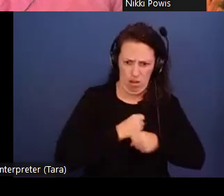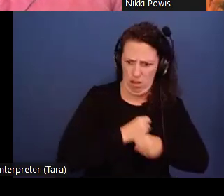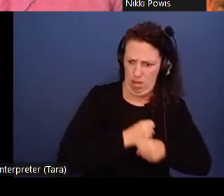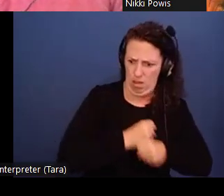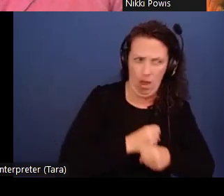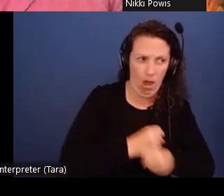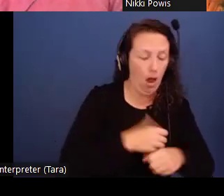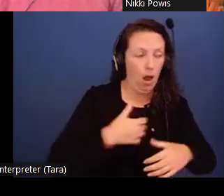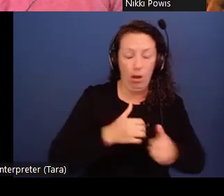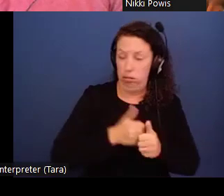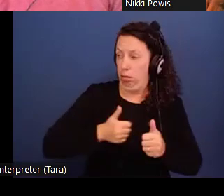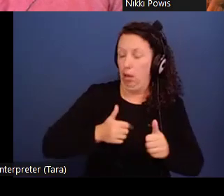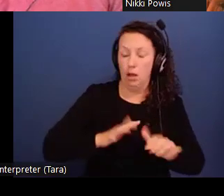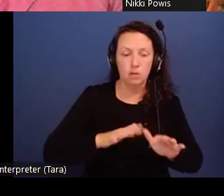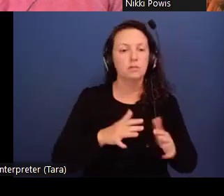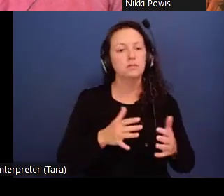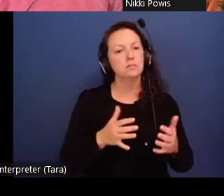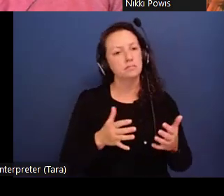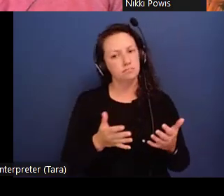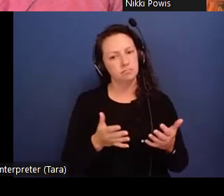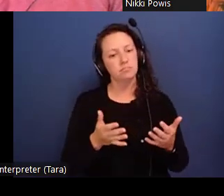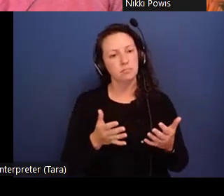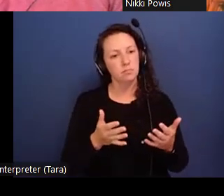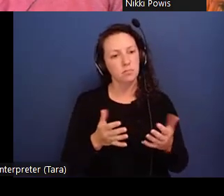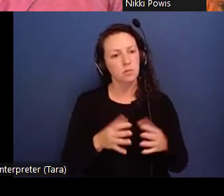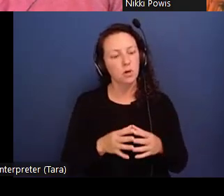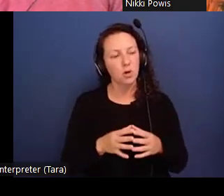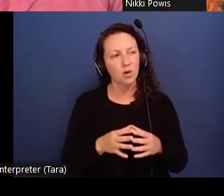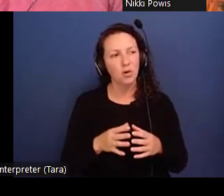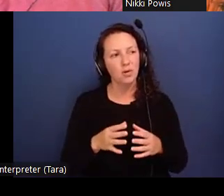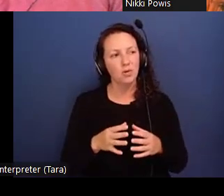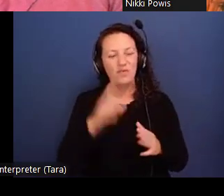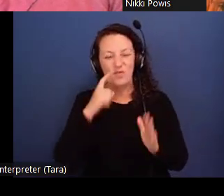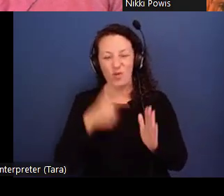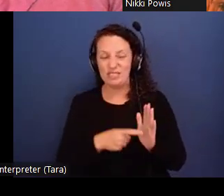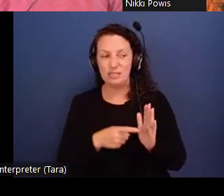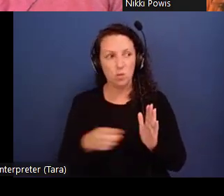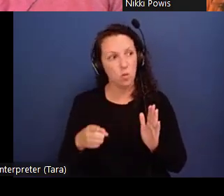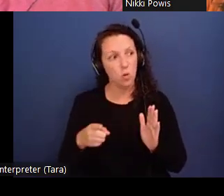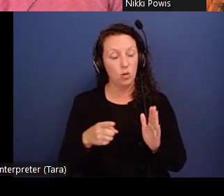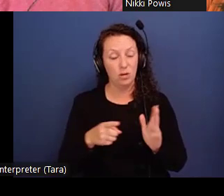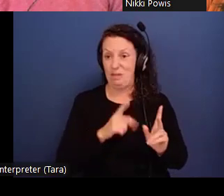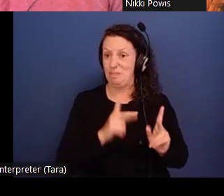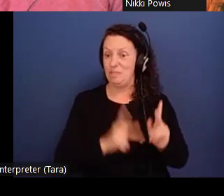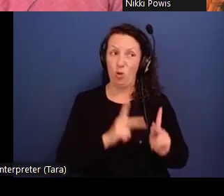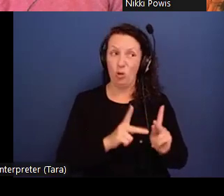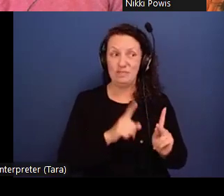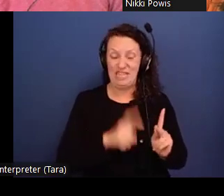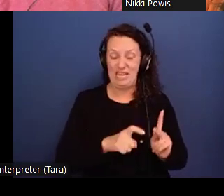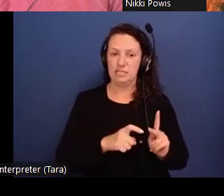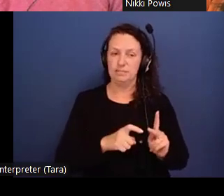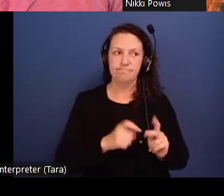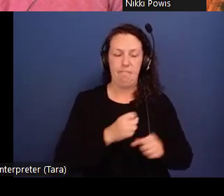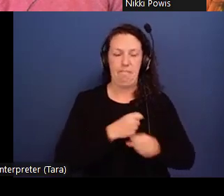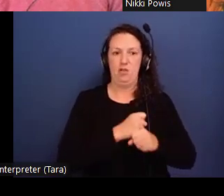times that's, kind of, we've had experience with that where people really need to manufacture. They need, where